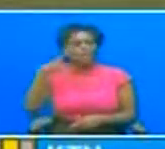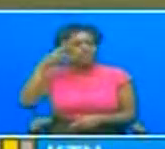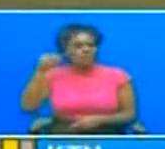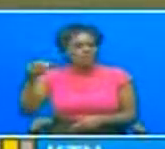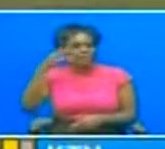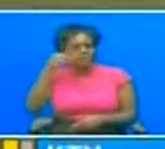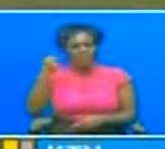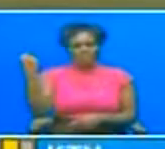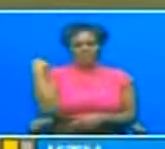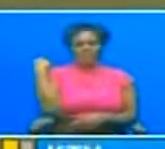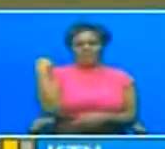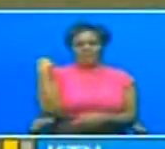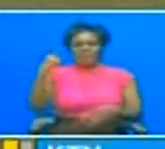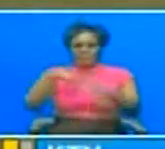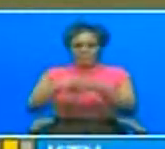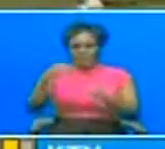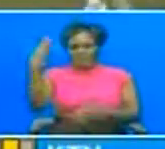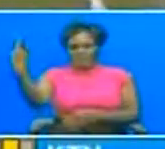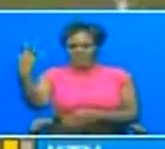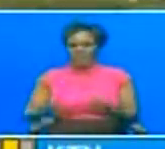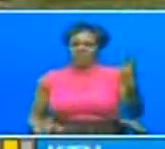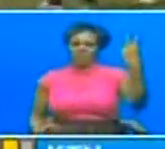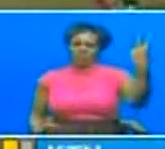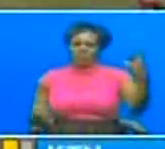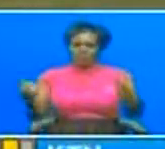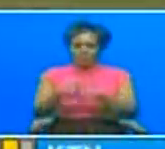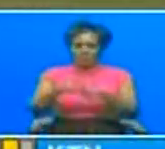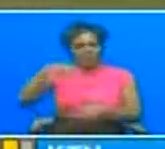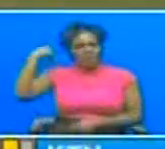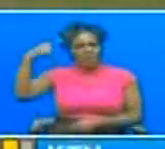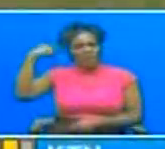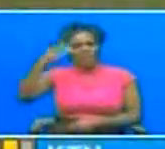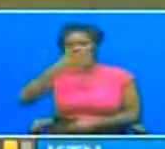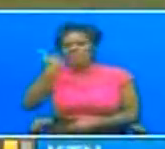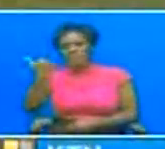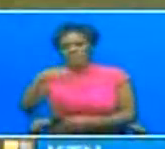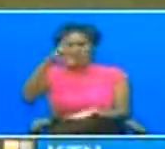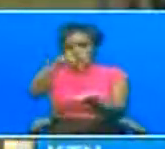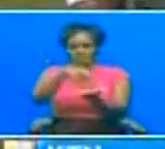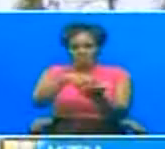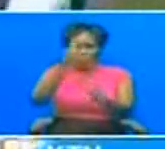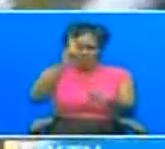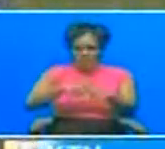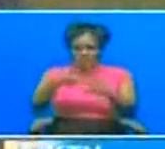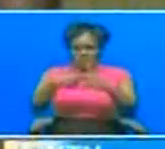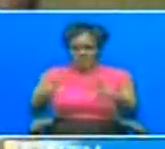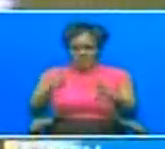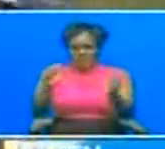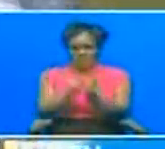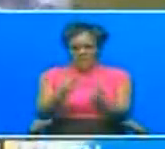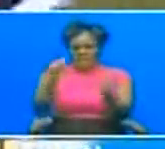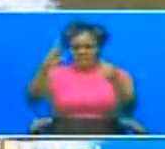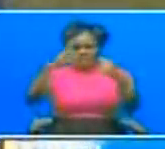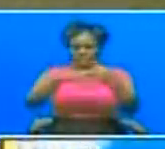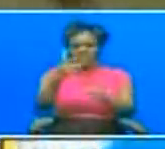Sofapaka rallied from behind to beat host Thika United 3-2. Mathare United were arguably the better side from the onset and managed to go ahead in the 19th